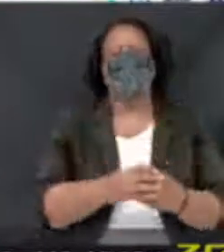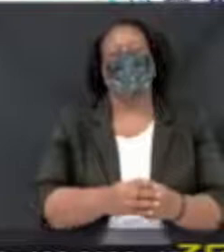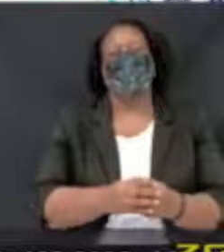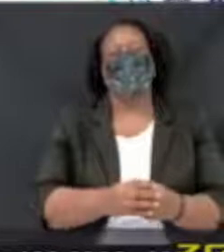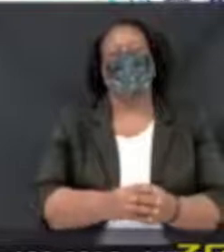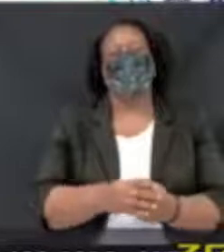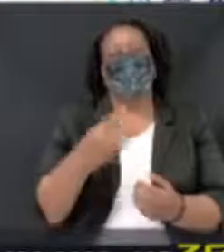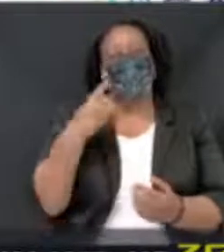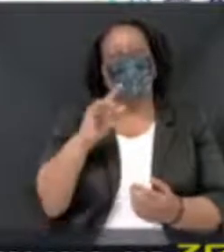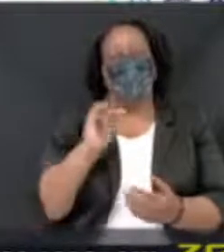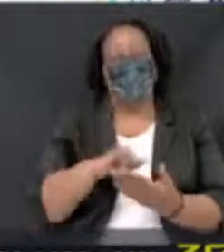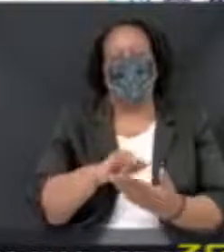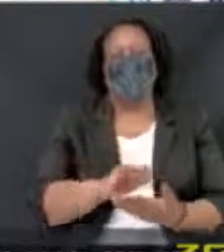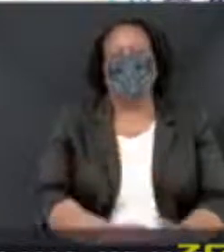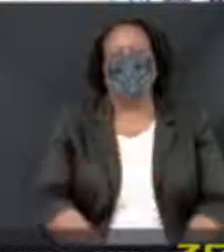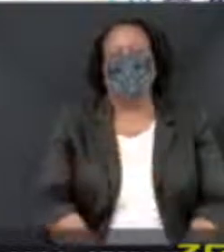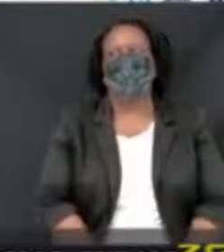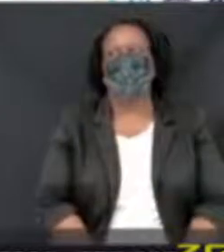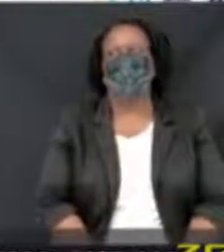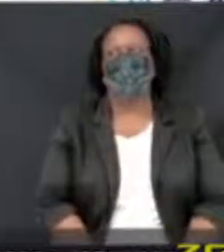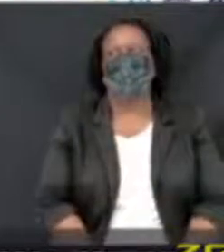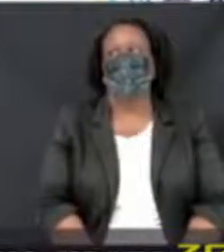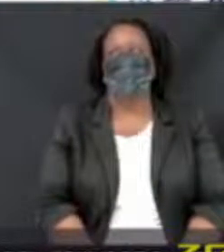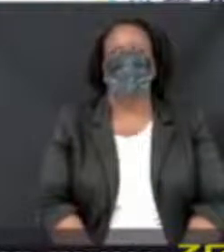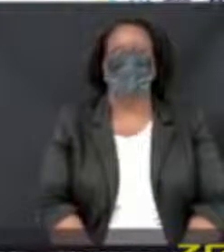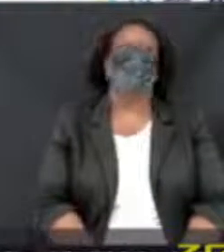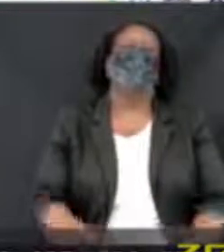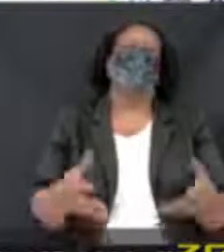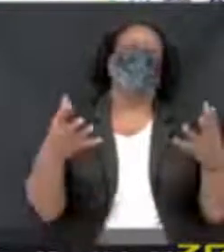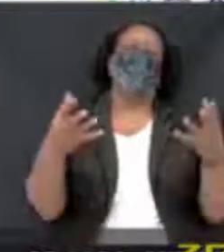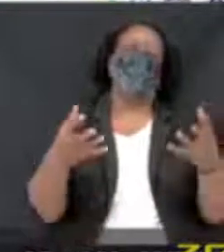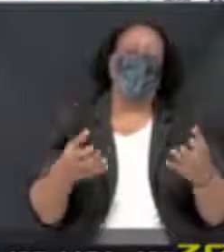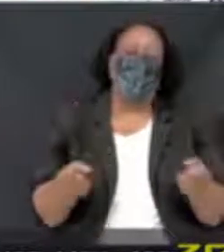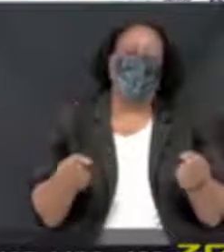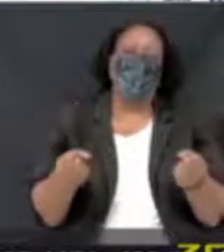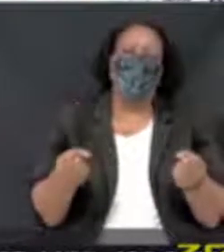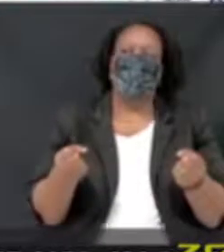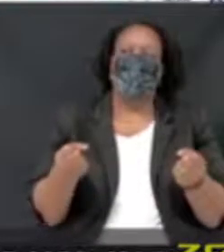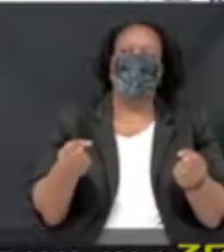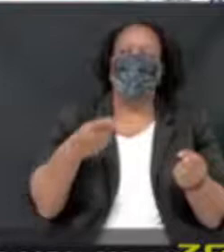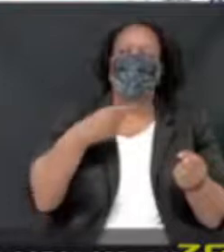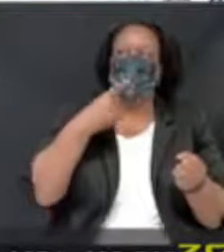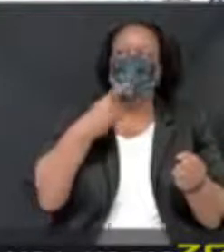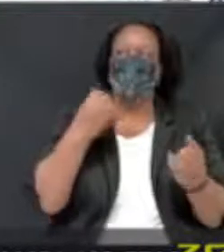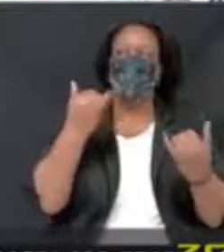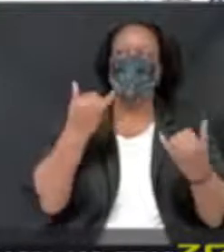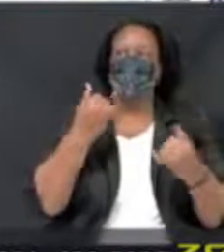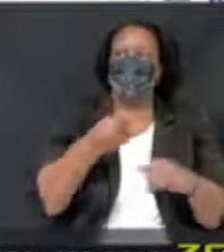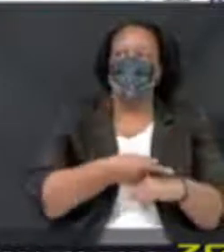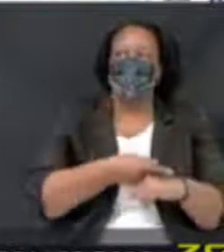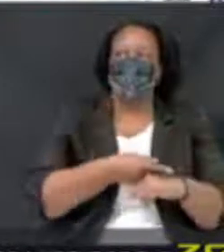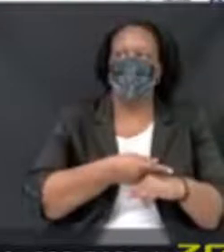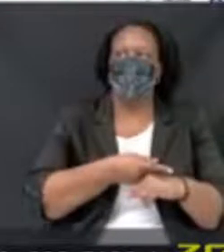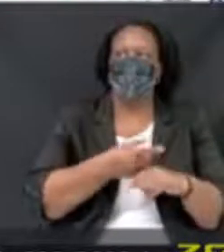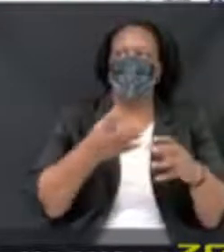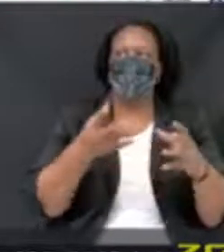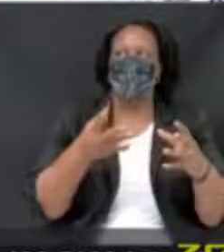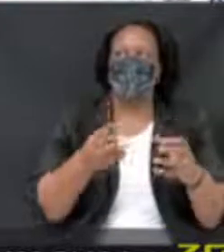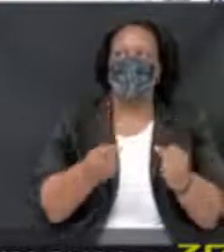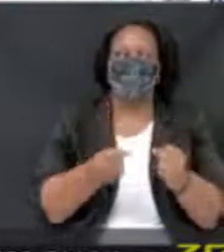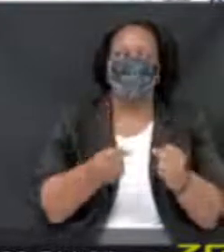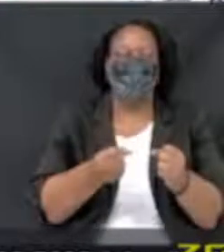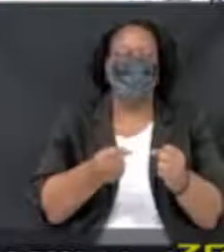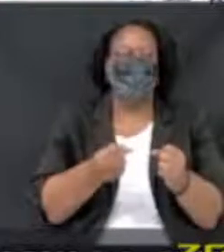Williams' absence. I also want to take this opportunity today to acknowledge the Honorable